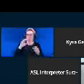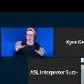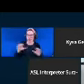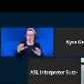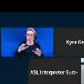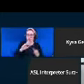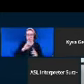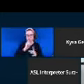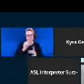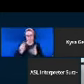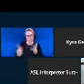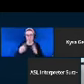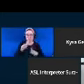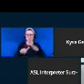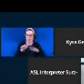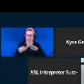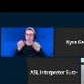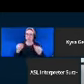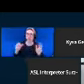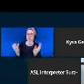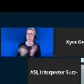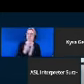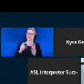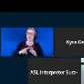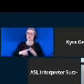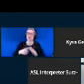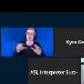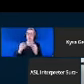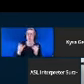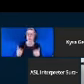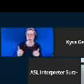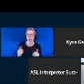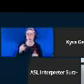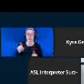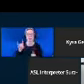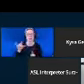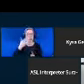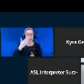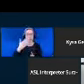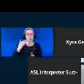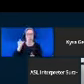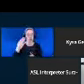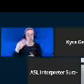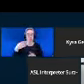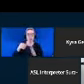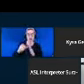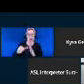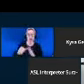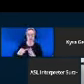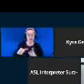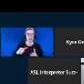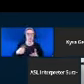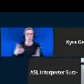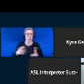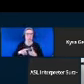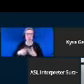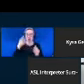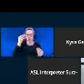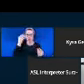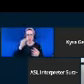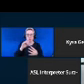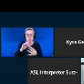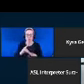start doing now. I think Daniel did an excellent job highlighting some just basic things we can start thinking about as places of worship or community spaces that